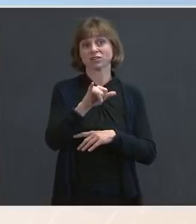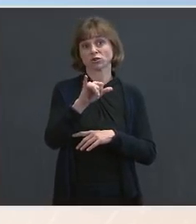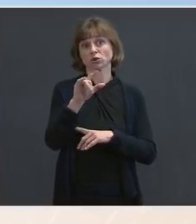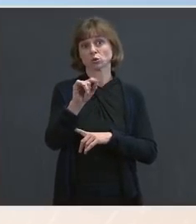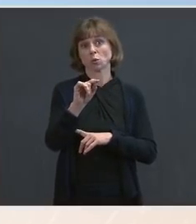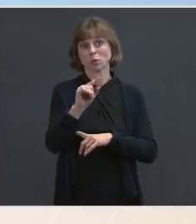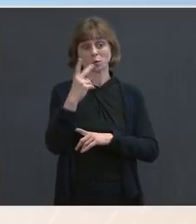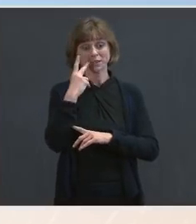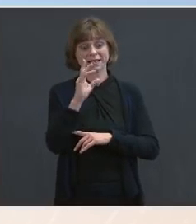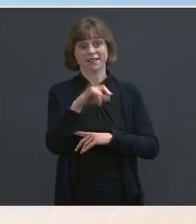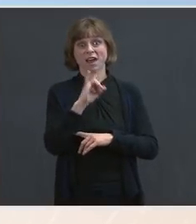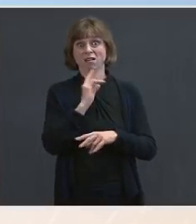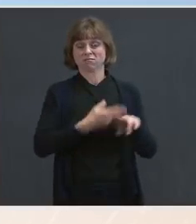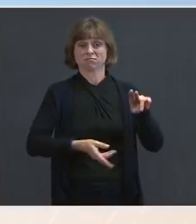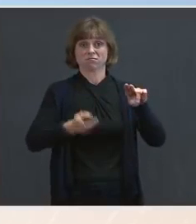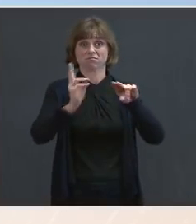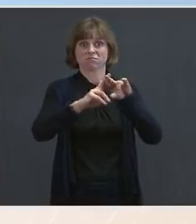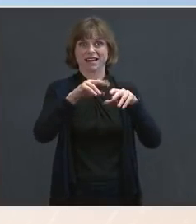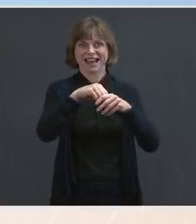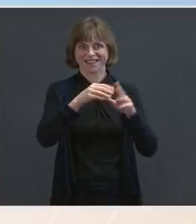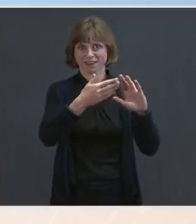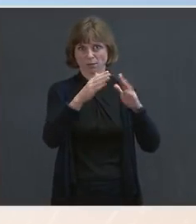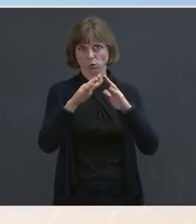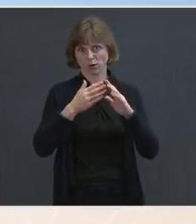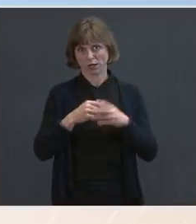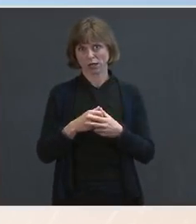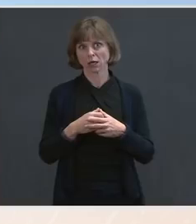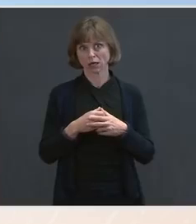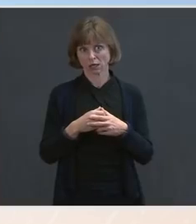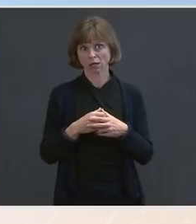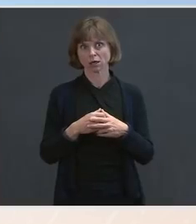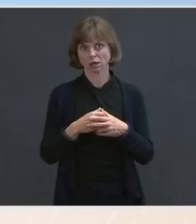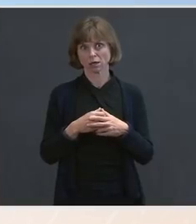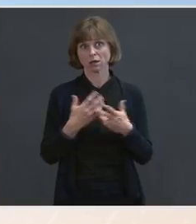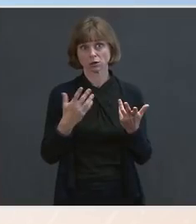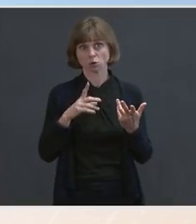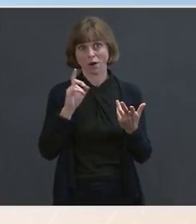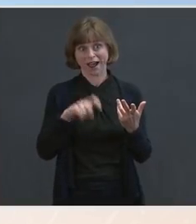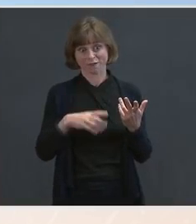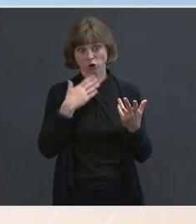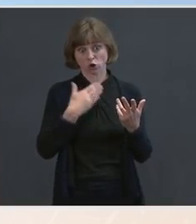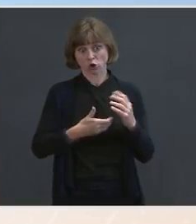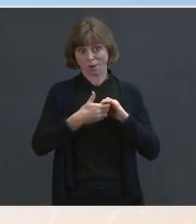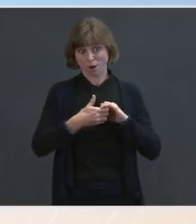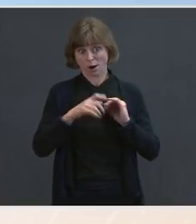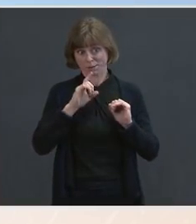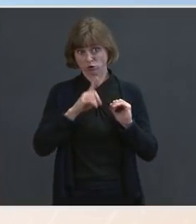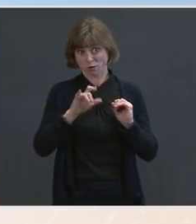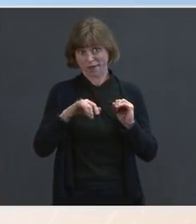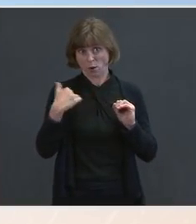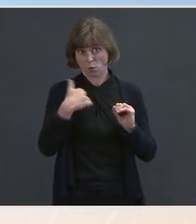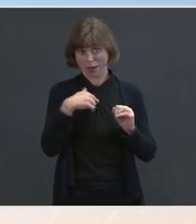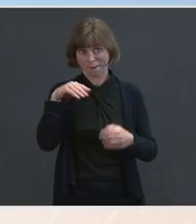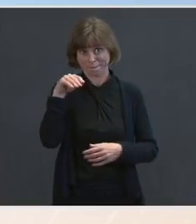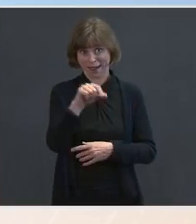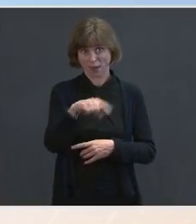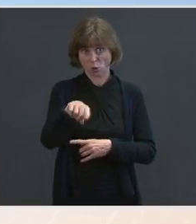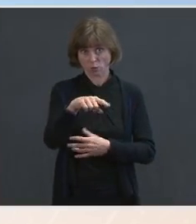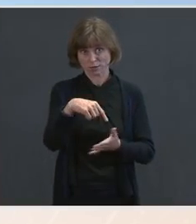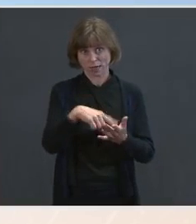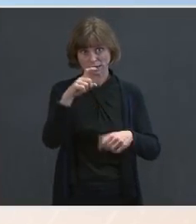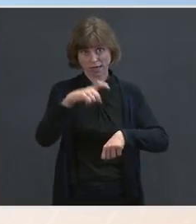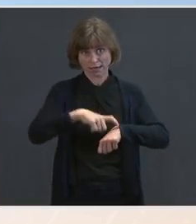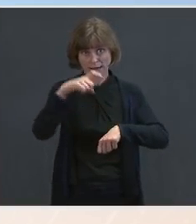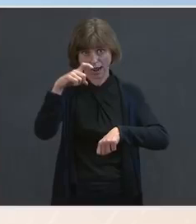pretty significant uptake in the community. And so we got to, be a good partner with that, ensure that we're paying those bills on time to local